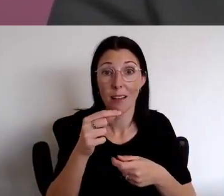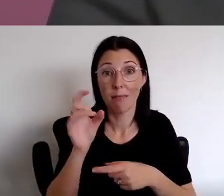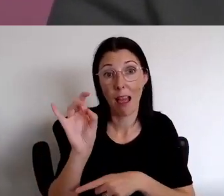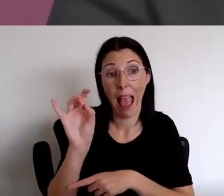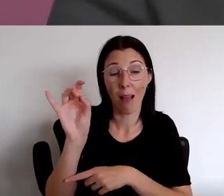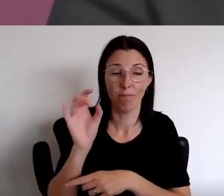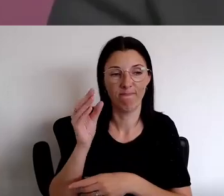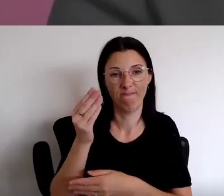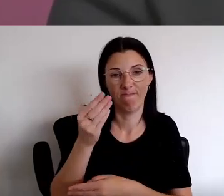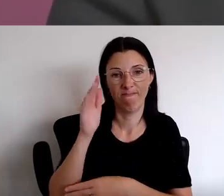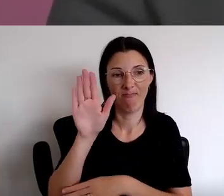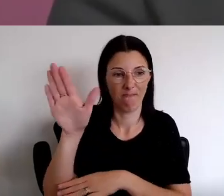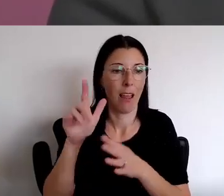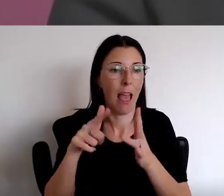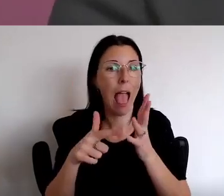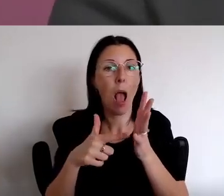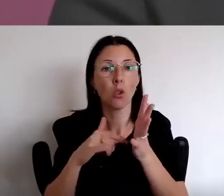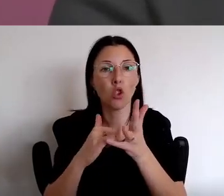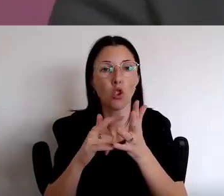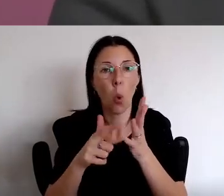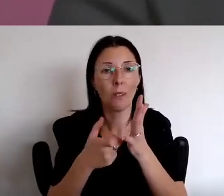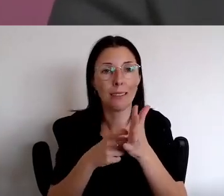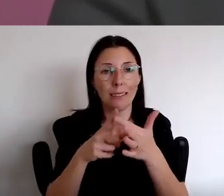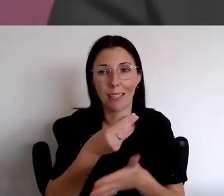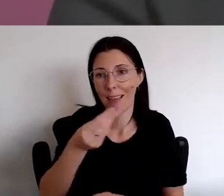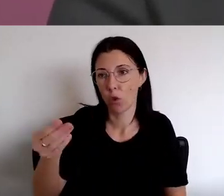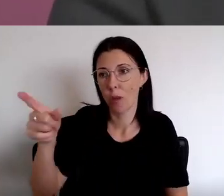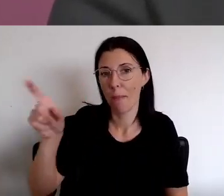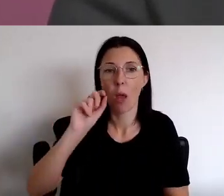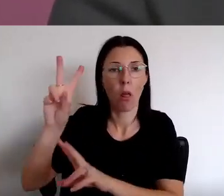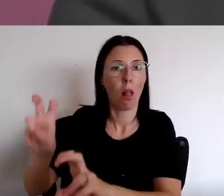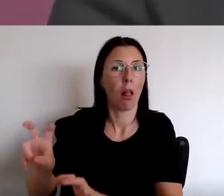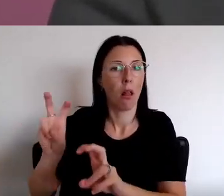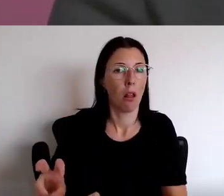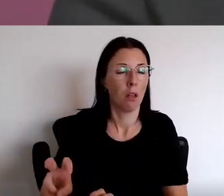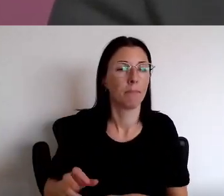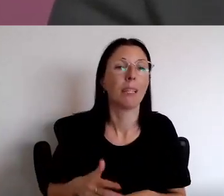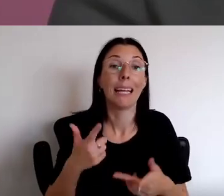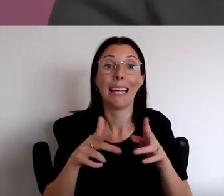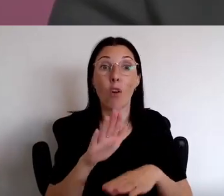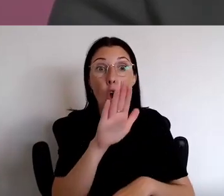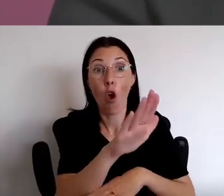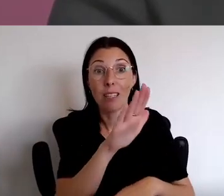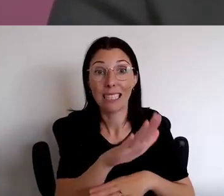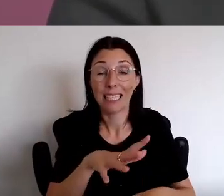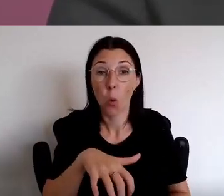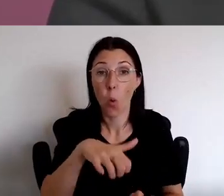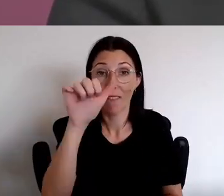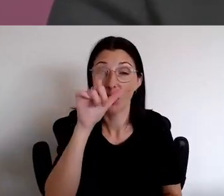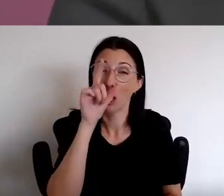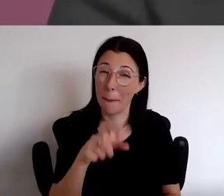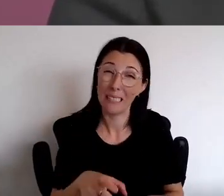and experience checks to those providers. Perhaps if you're dealing with qualifications from overseas, it can be a little more difficult. Definitely